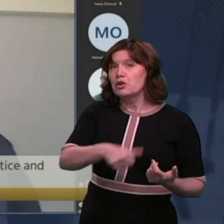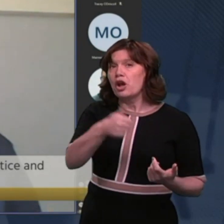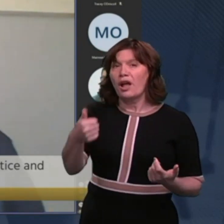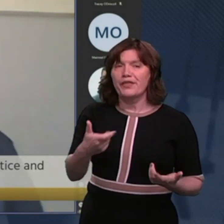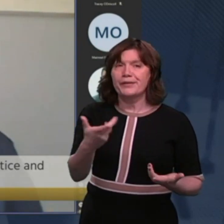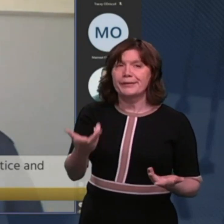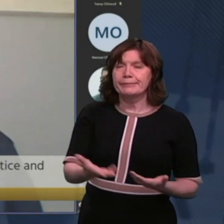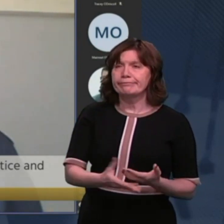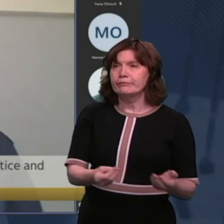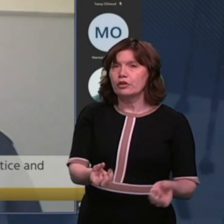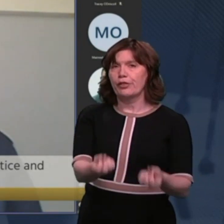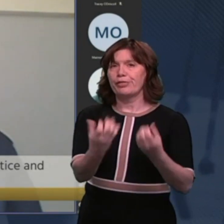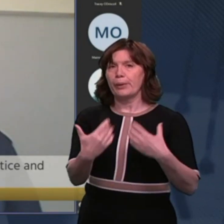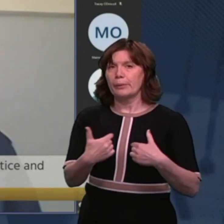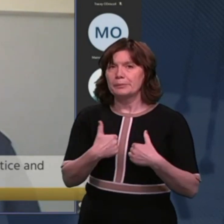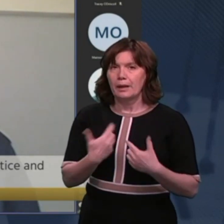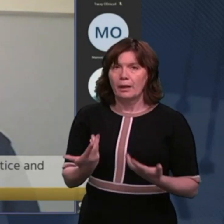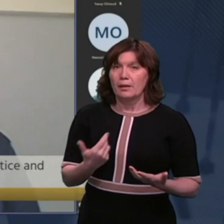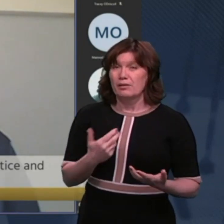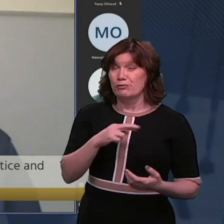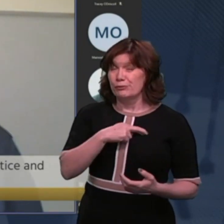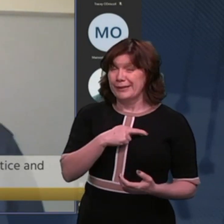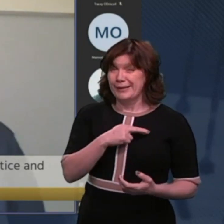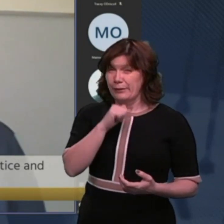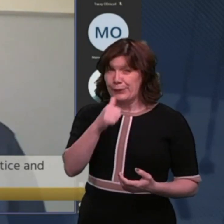one of these things thrown at us that wouldn't be any support.